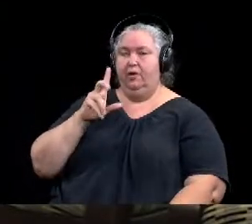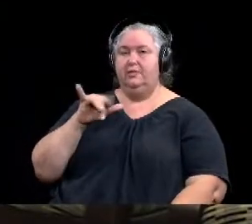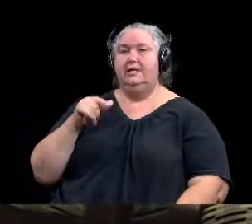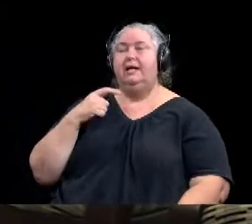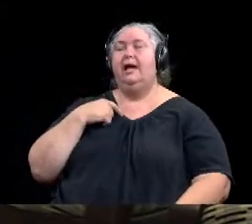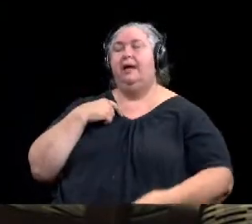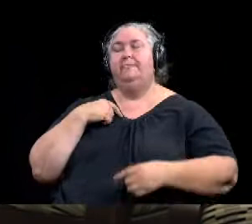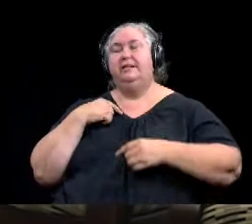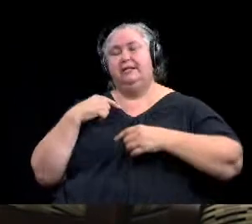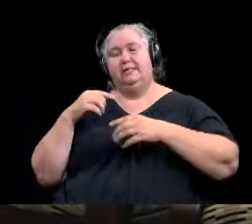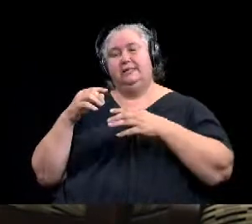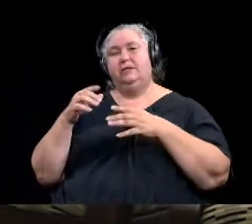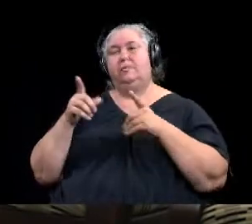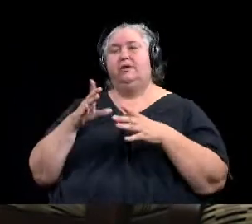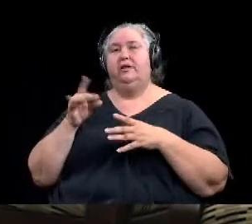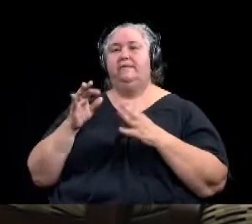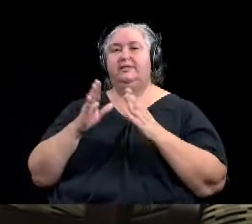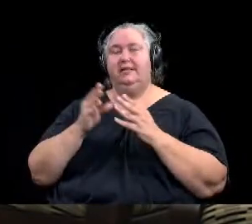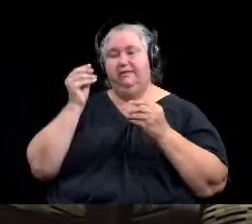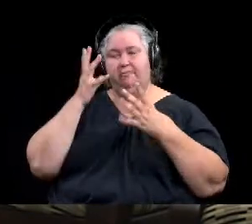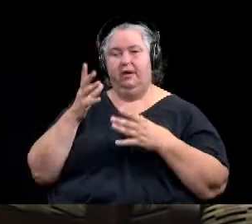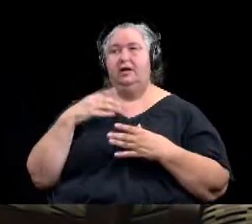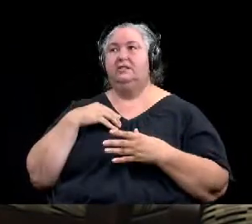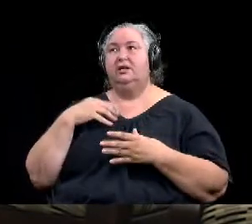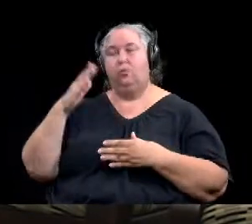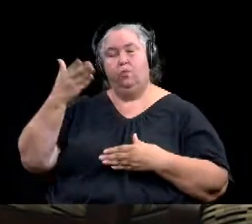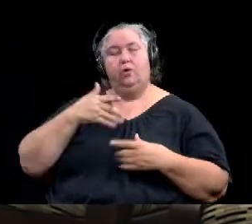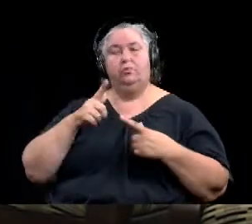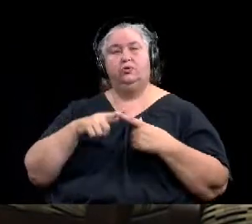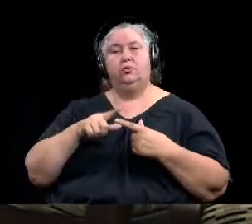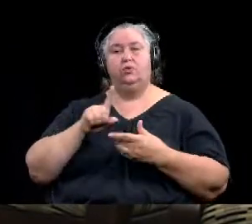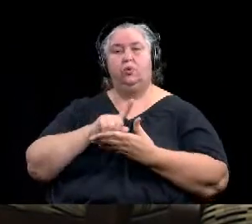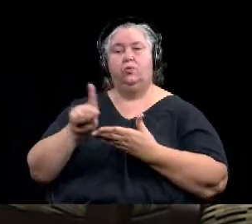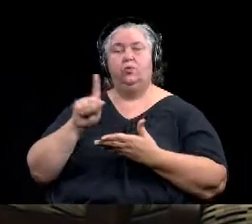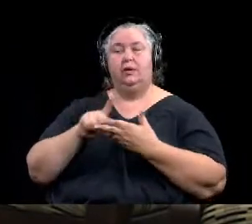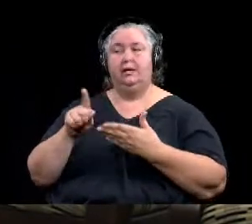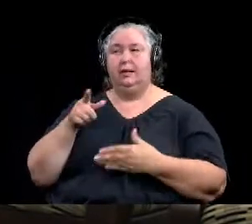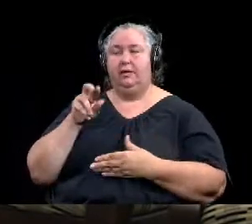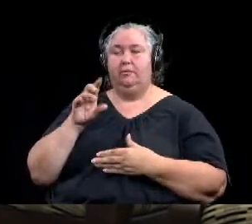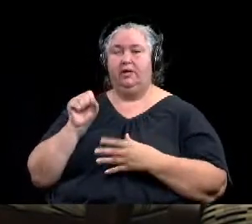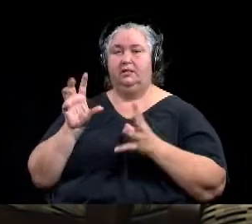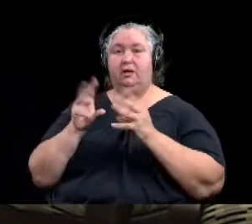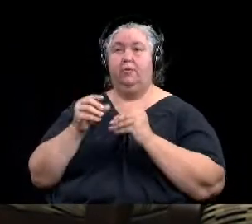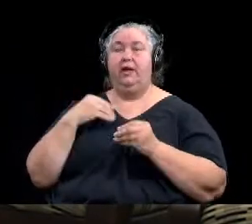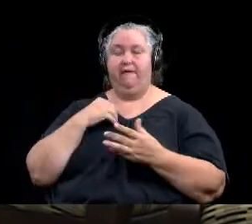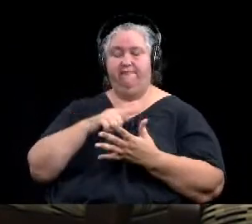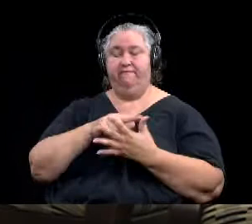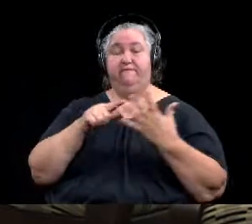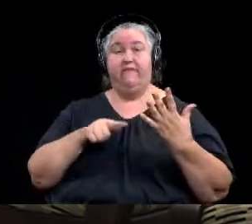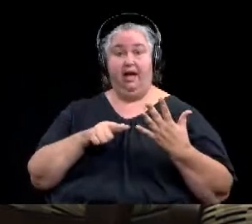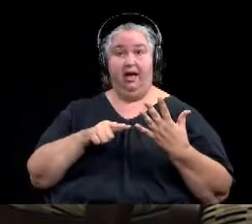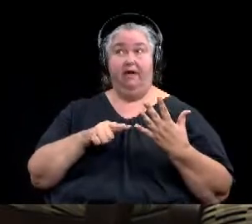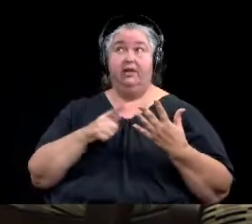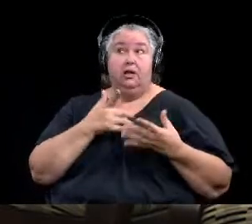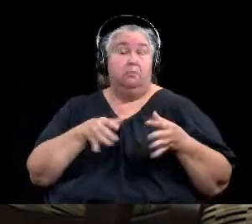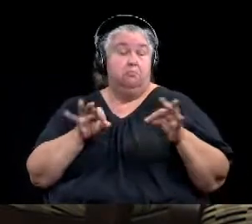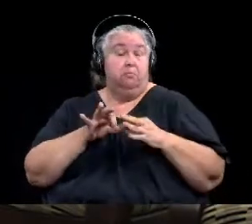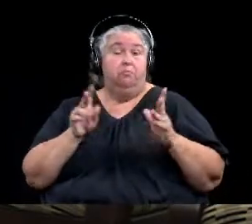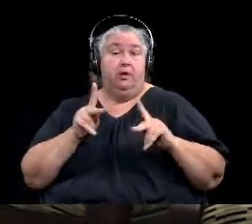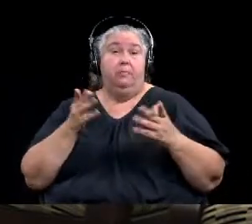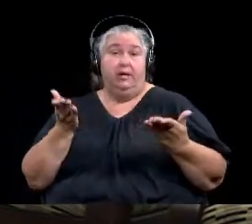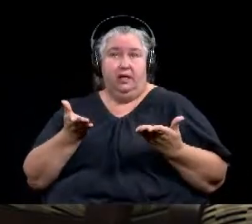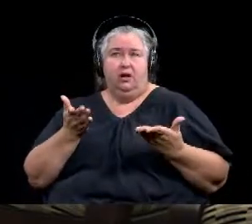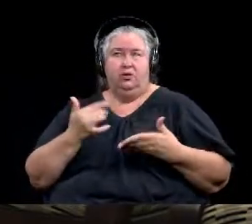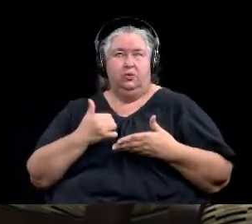Waco. I want to welcome you to our weekly press conference where we have five very important people of this community and